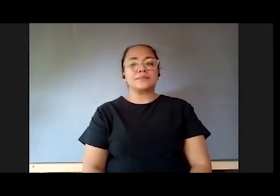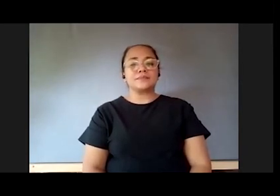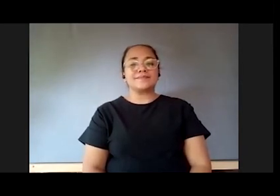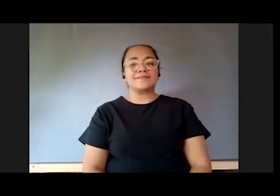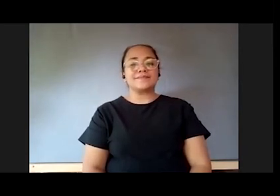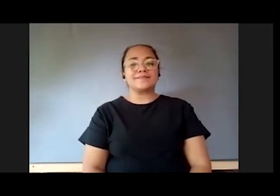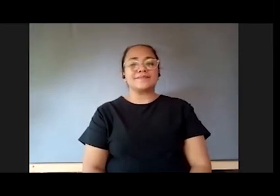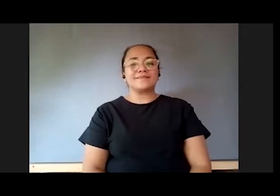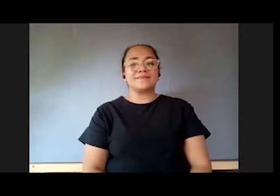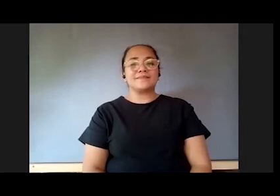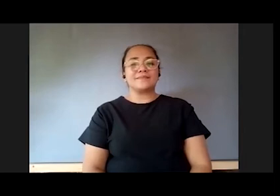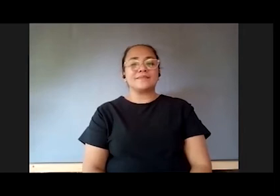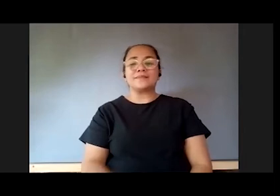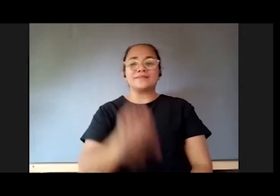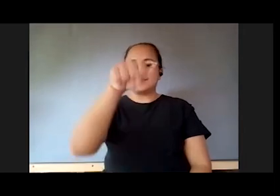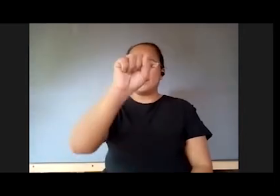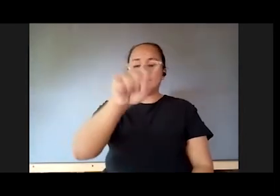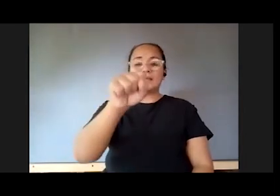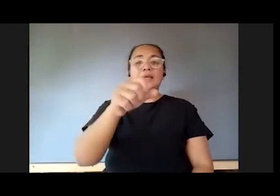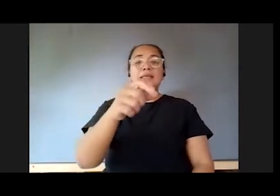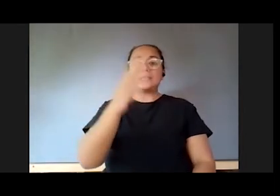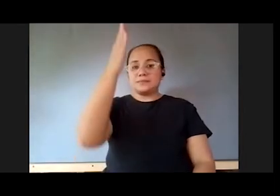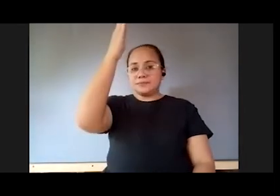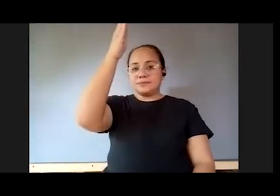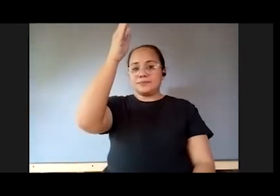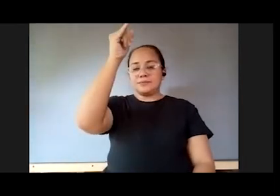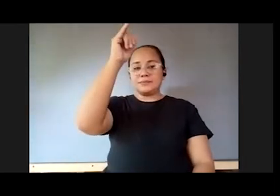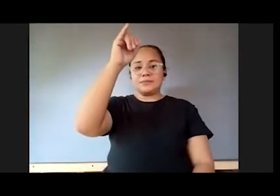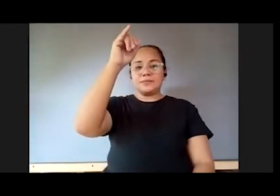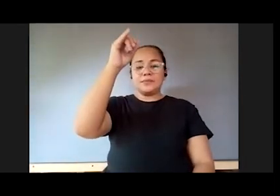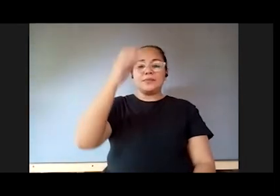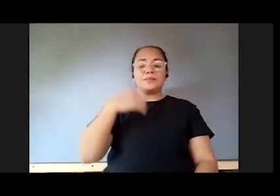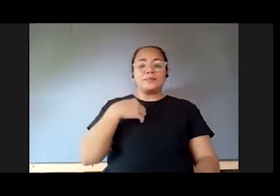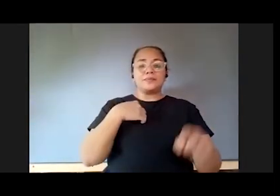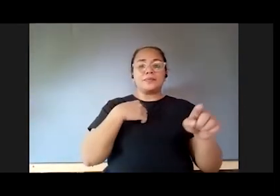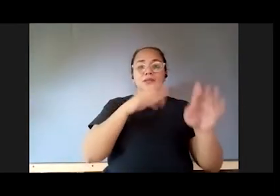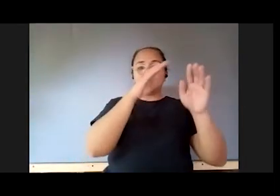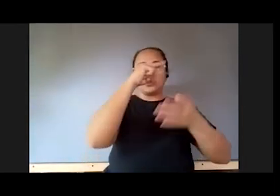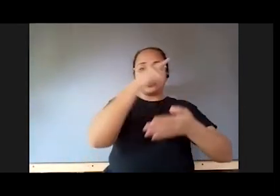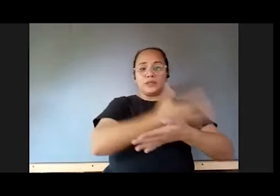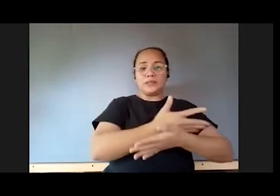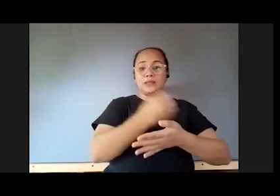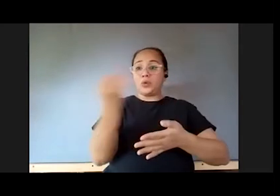Yes, and then draw a line between children and how many?